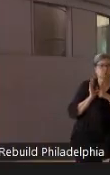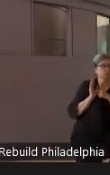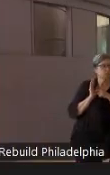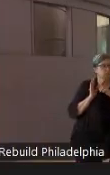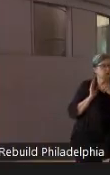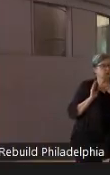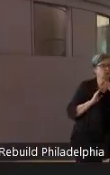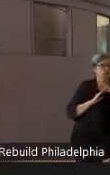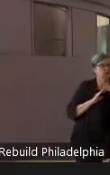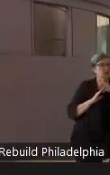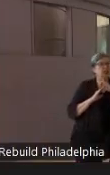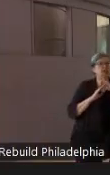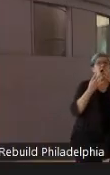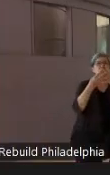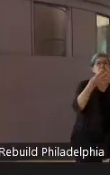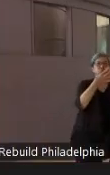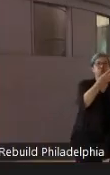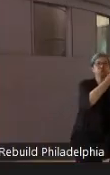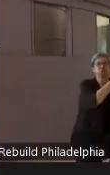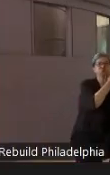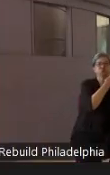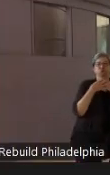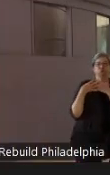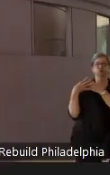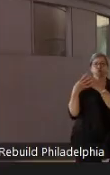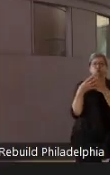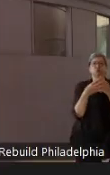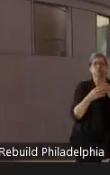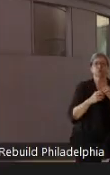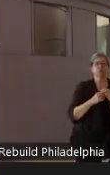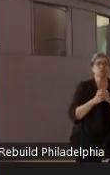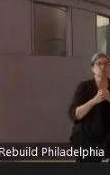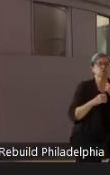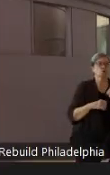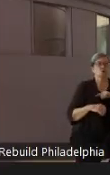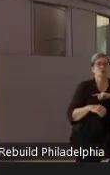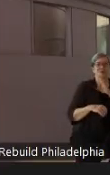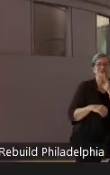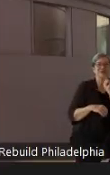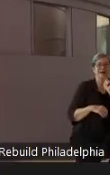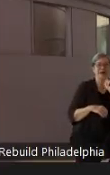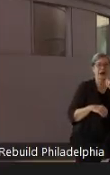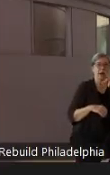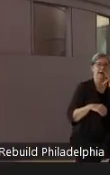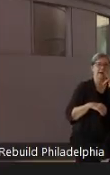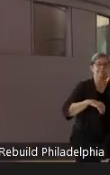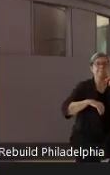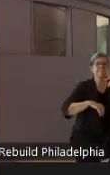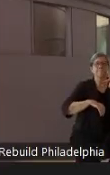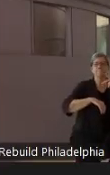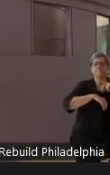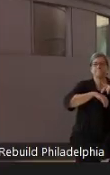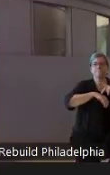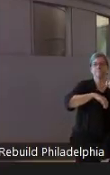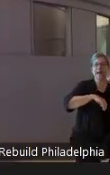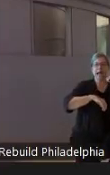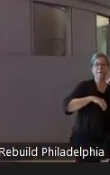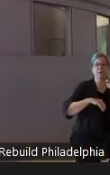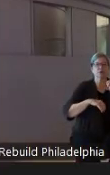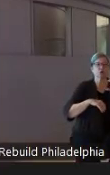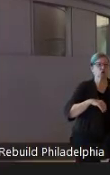with a very unique geometric pattern kind of cut into it that we lovingly refer to as the pineapple screen. So you can go to the next